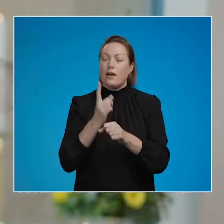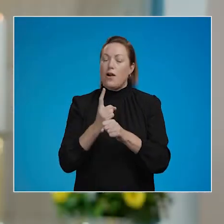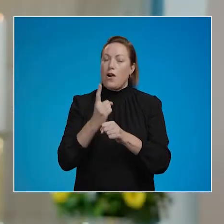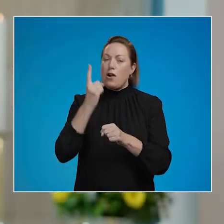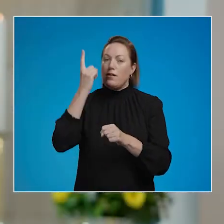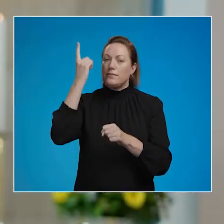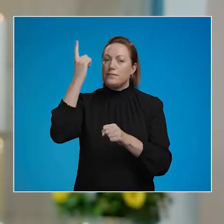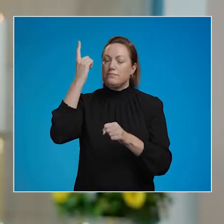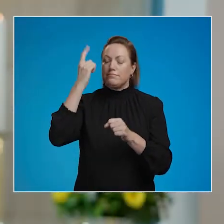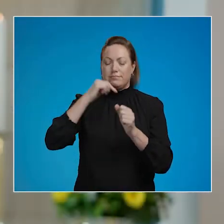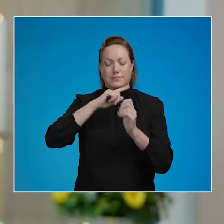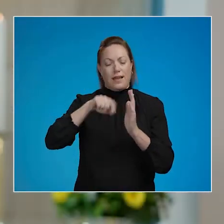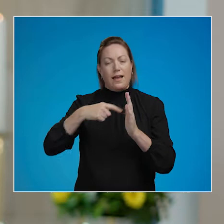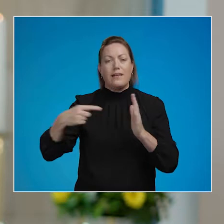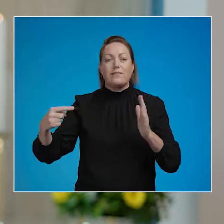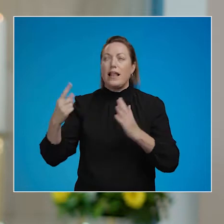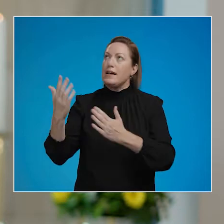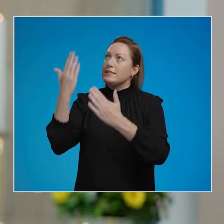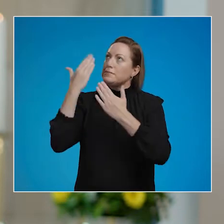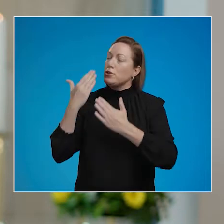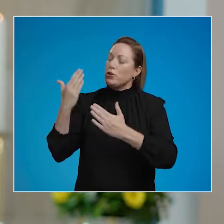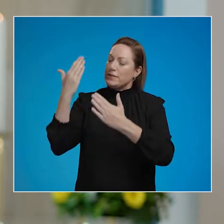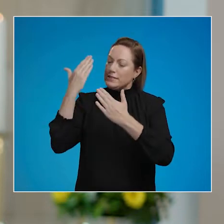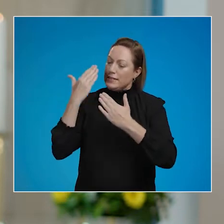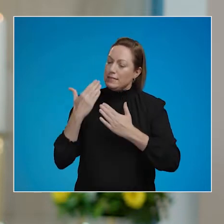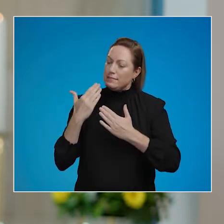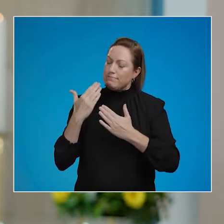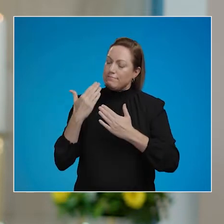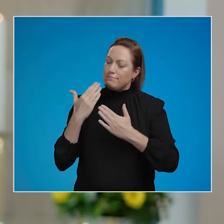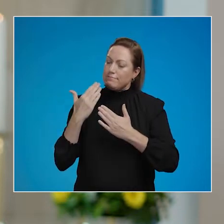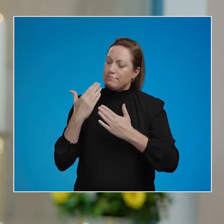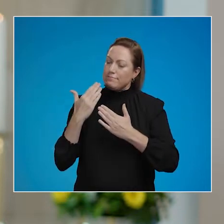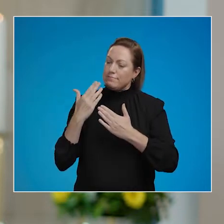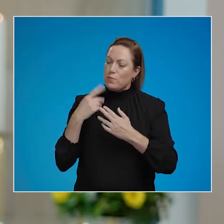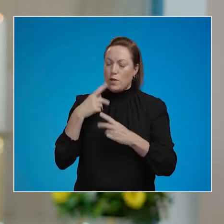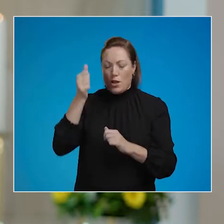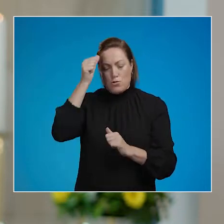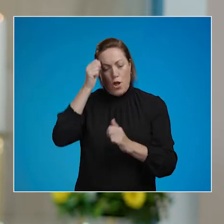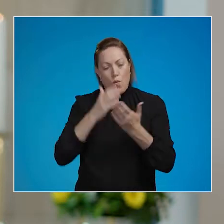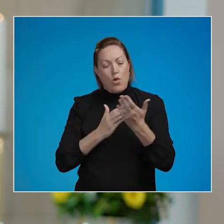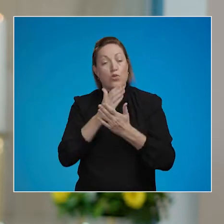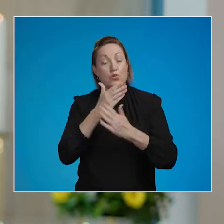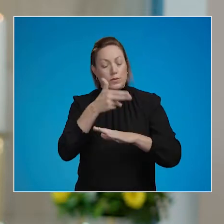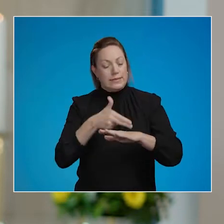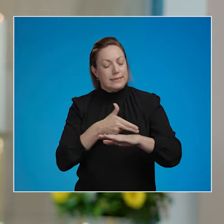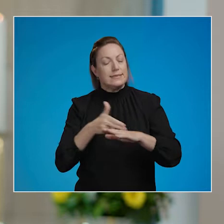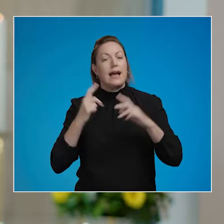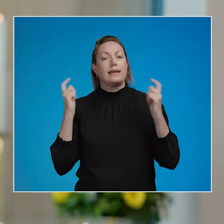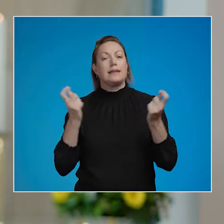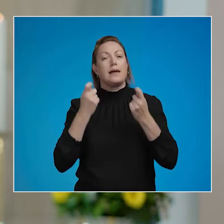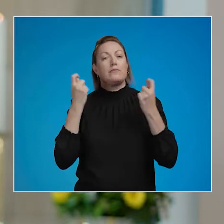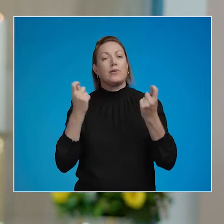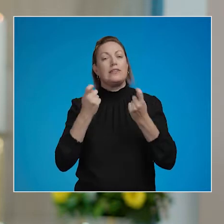O God of everlasting mercy, who in the very recurrence of the Paschal Feast